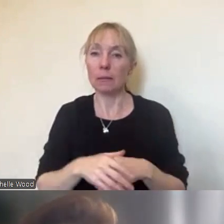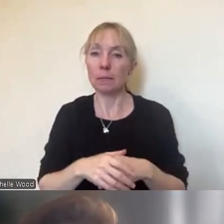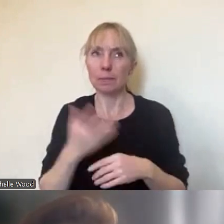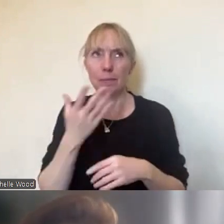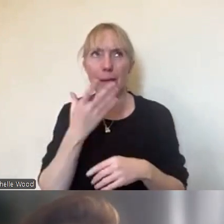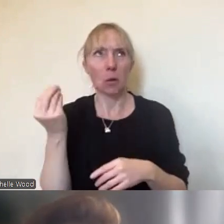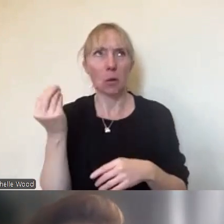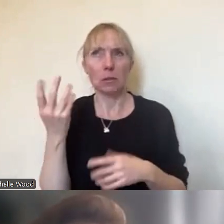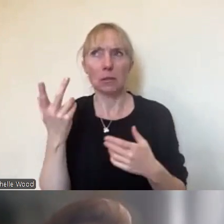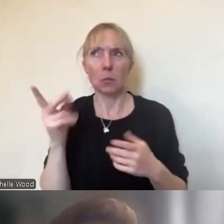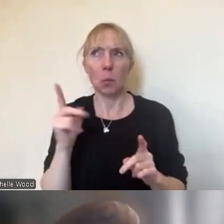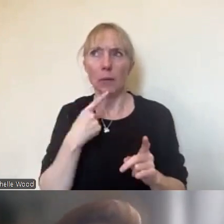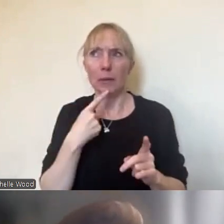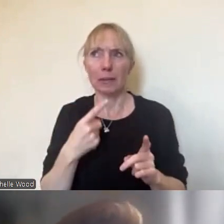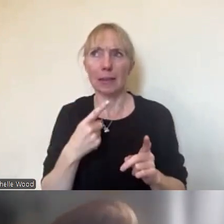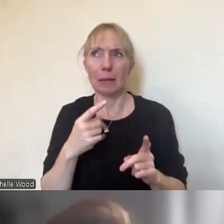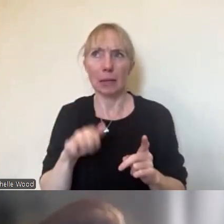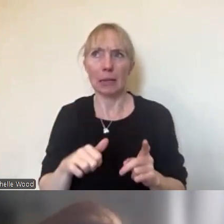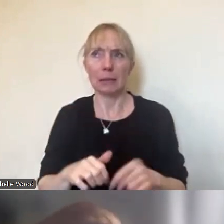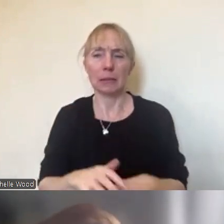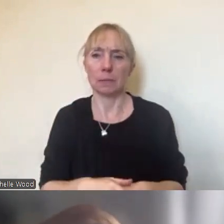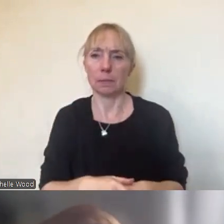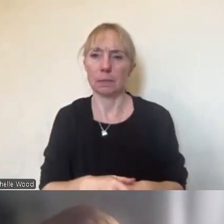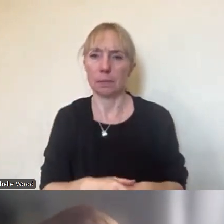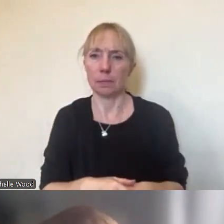my train of thought, but yes.